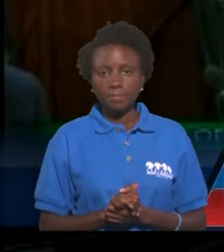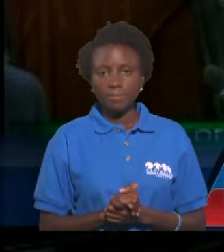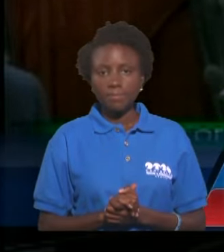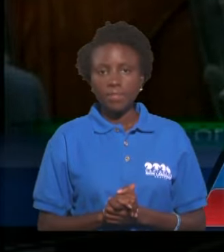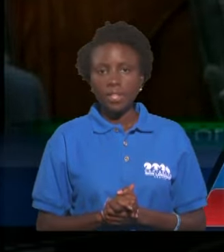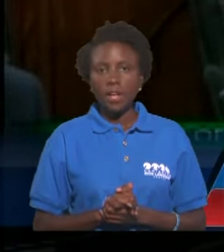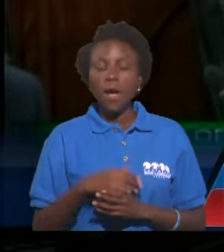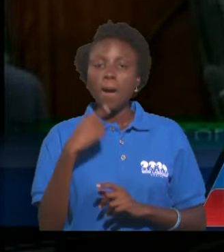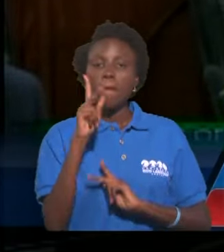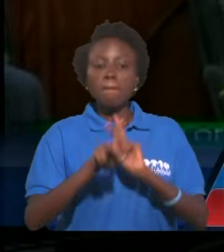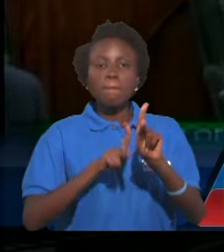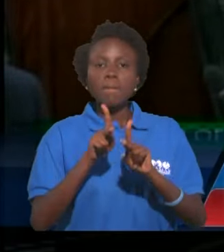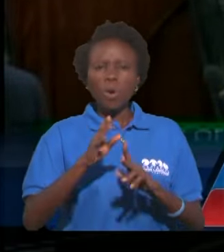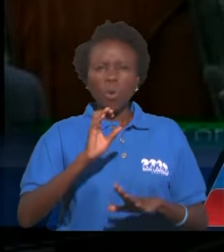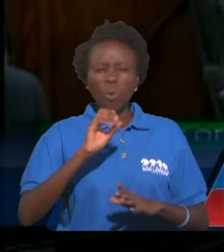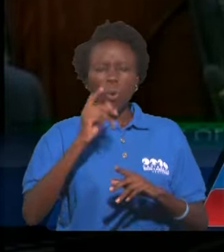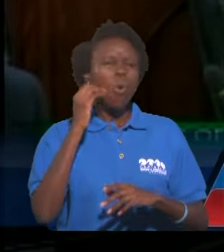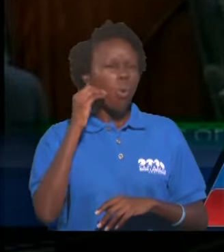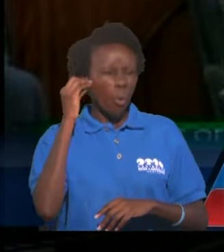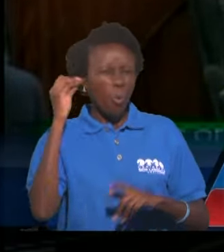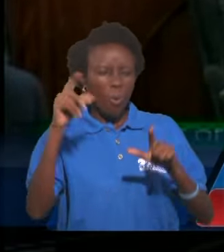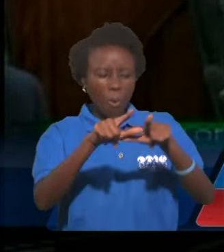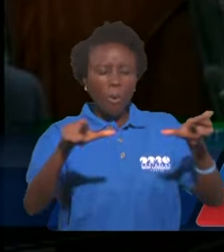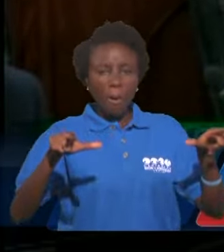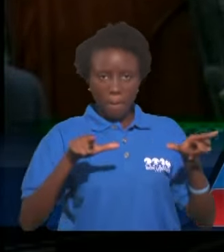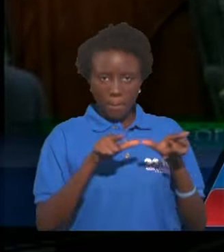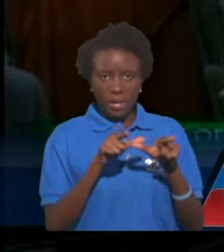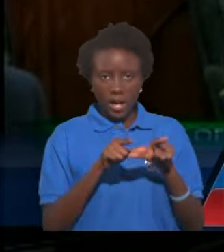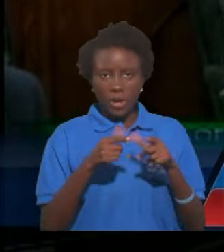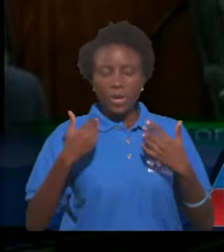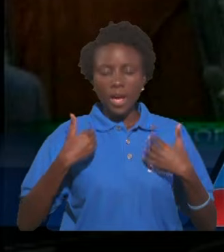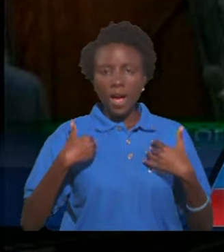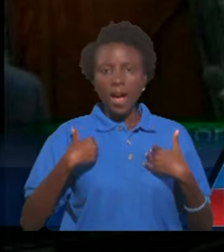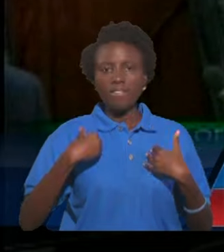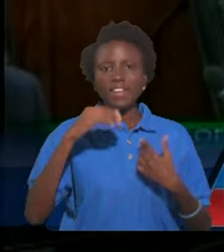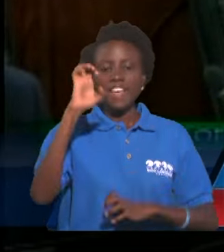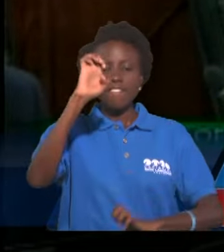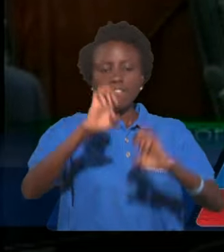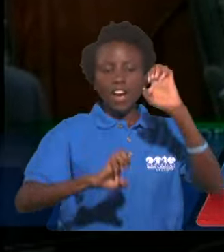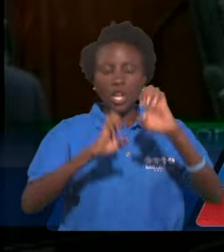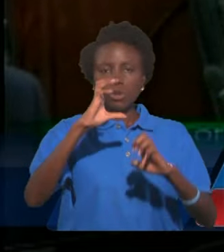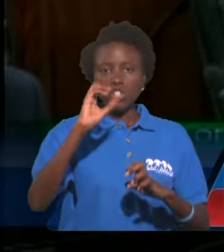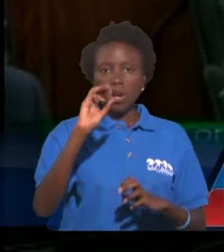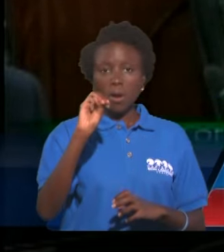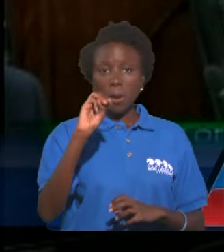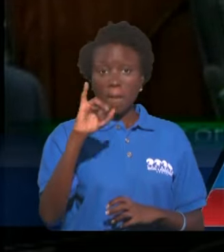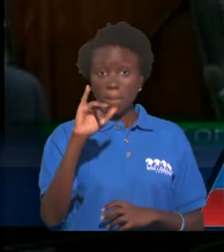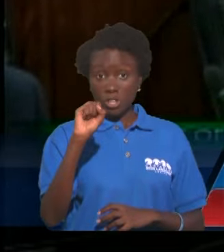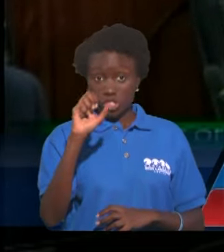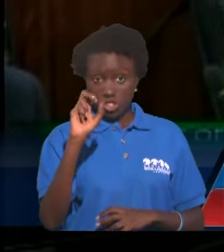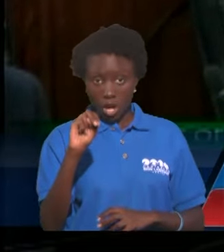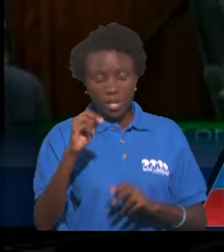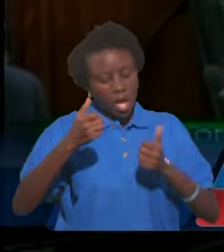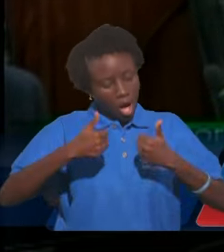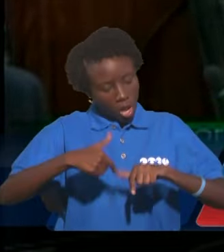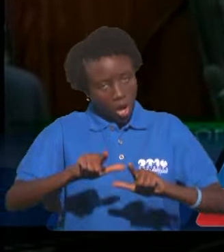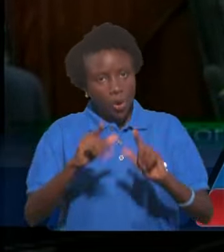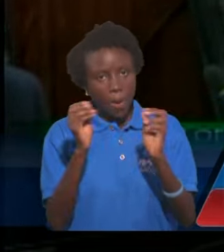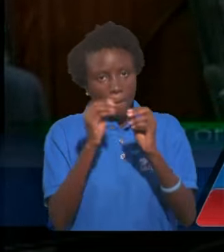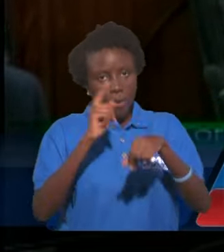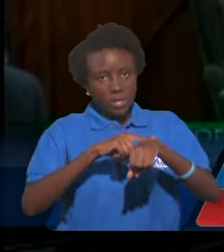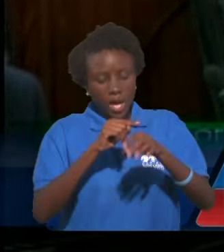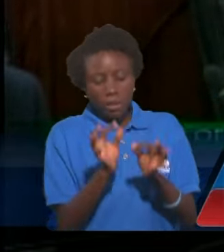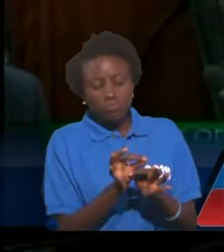residential landowners and occupiers by the Commission of Valuations, and will give owners and occupiers additional time to